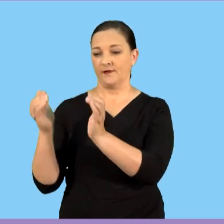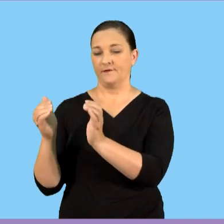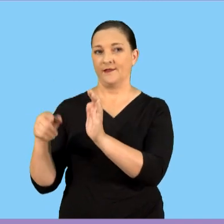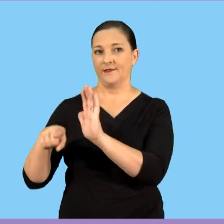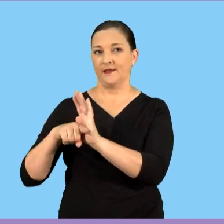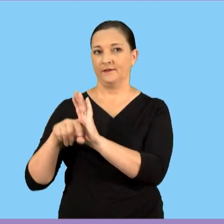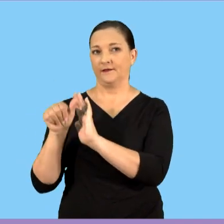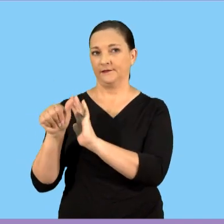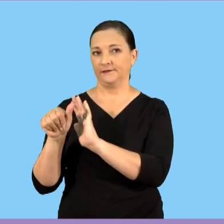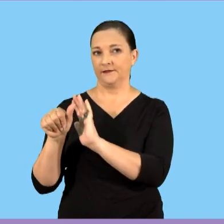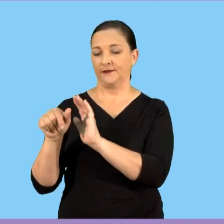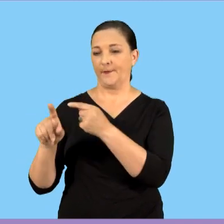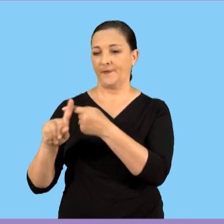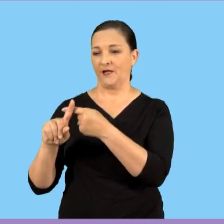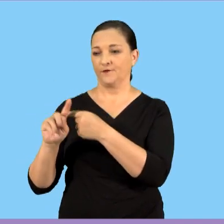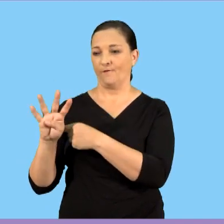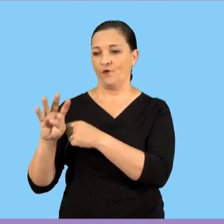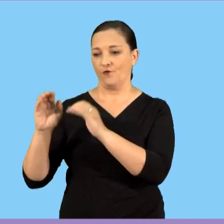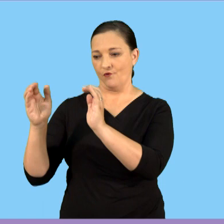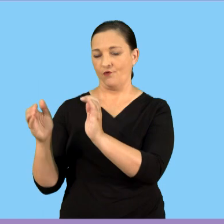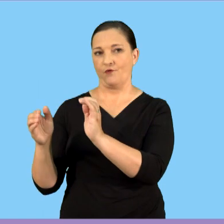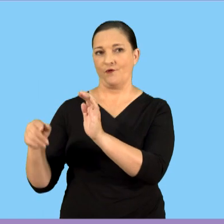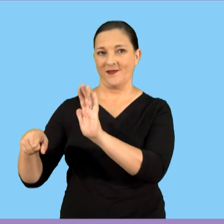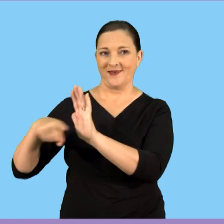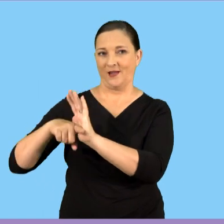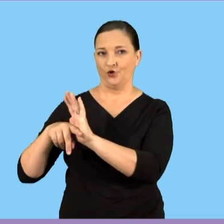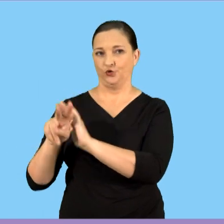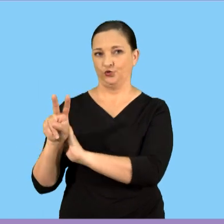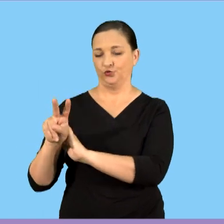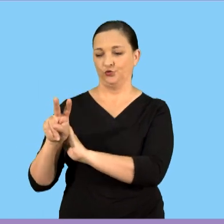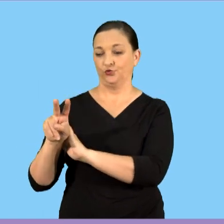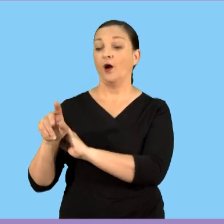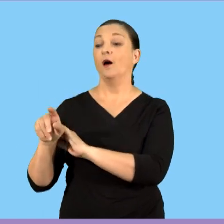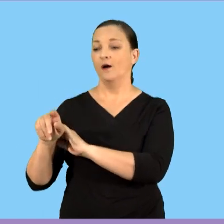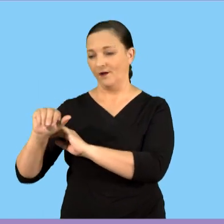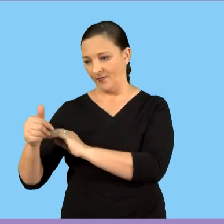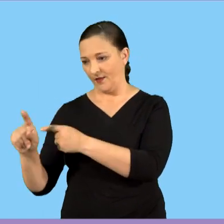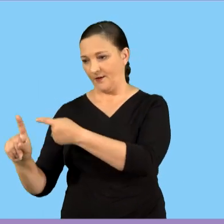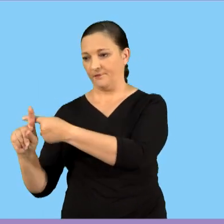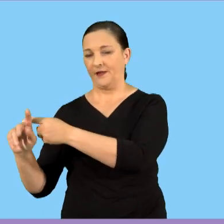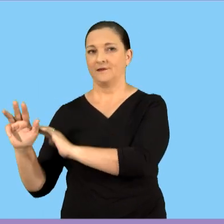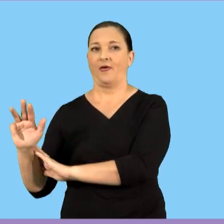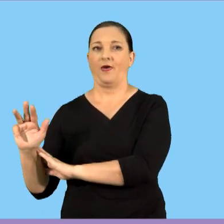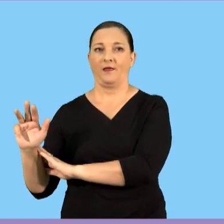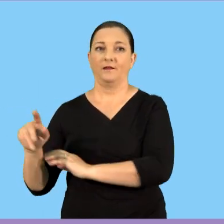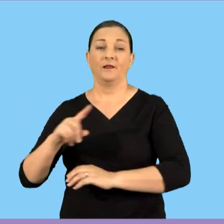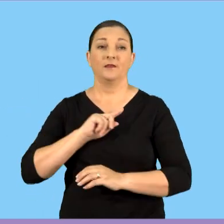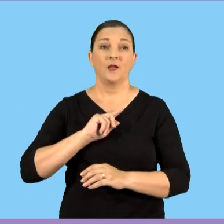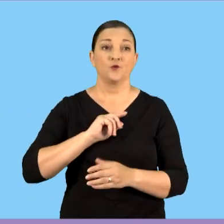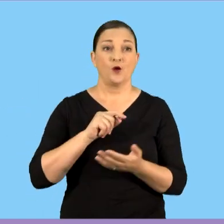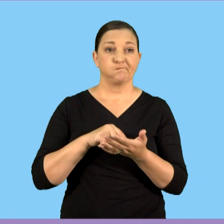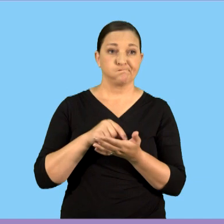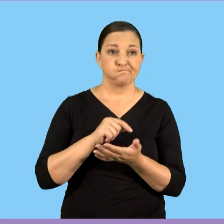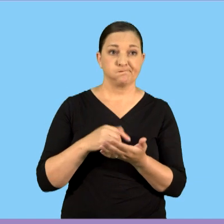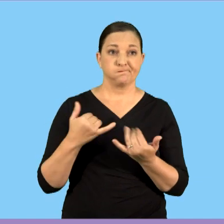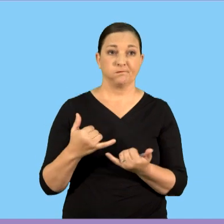6 plus 4, which gives us a negative 2. And then we are going to add that 9. So